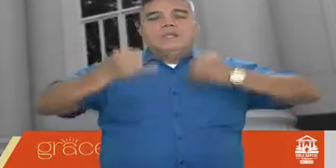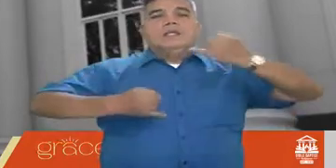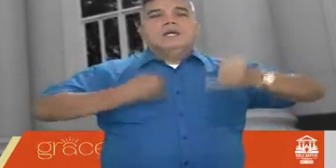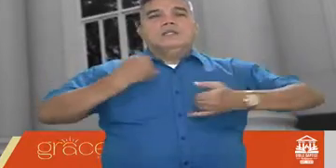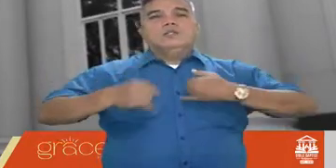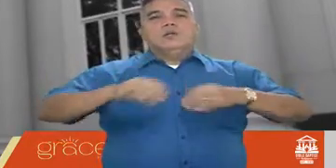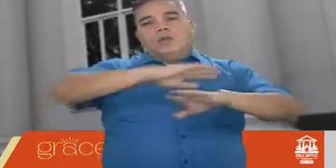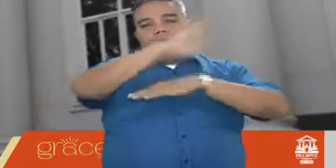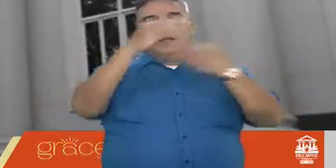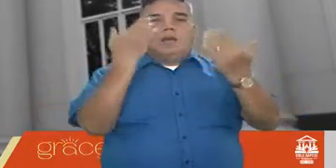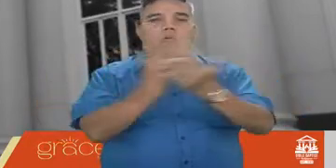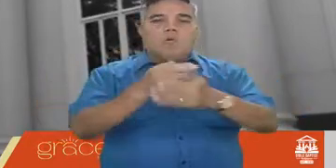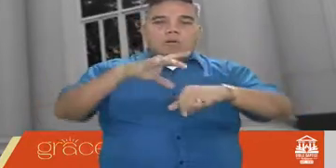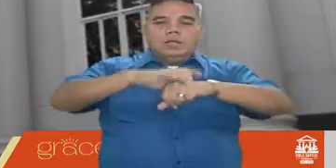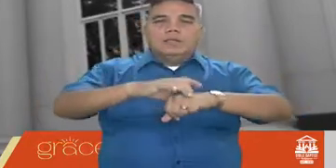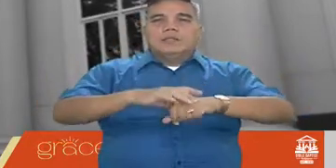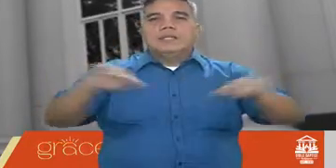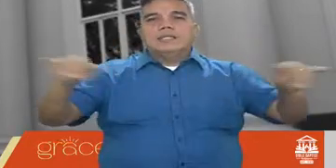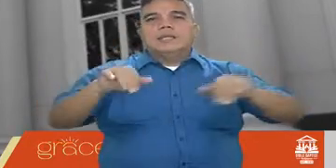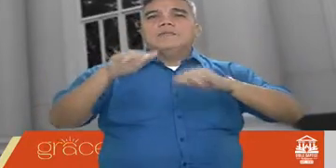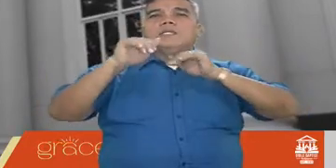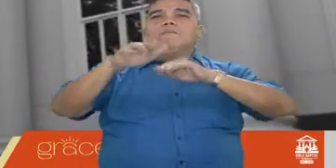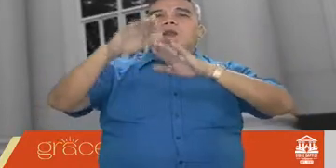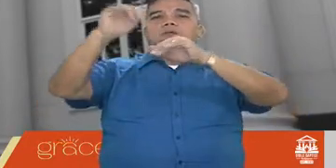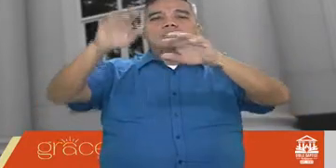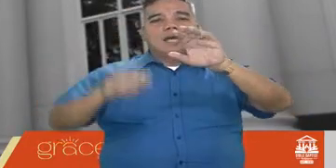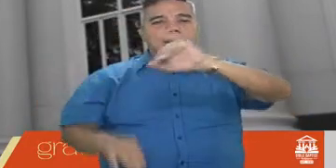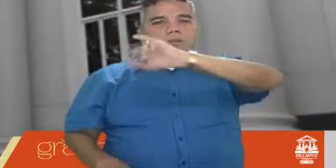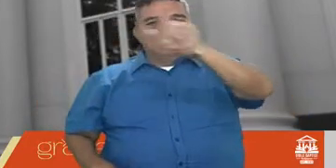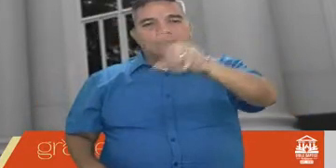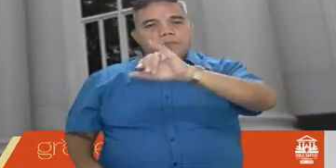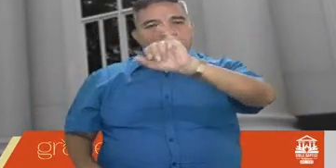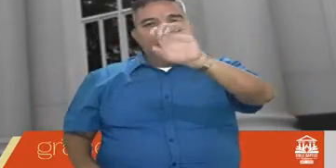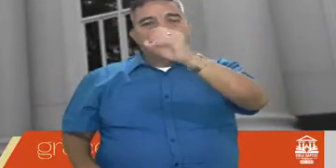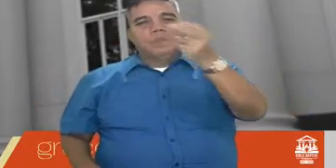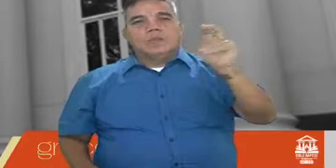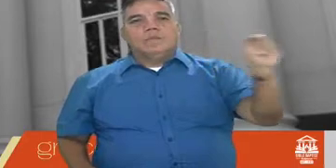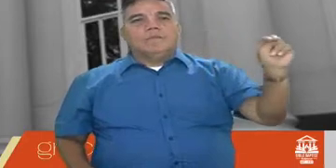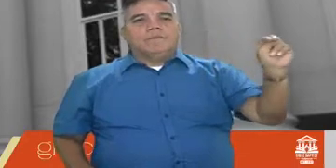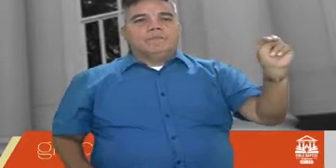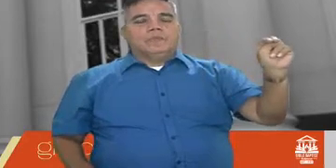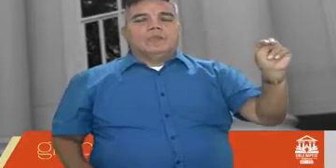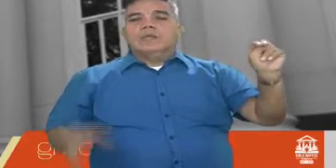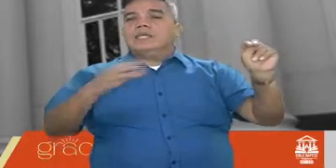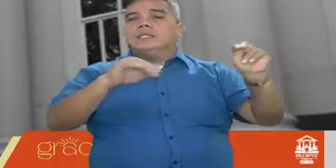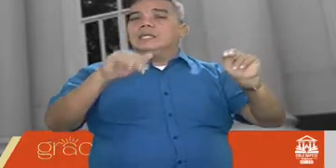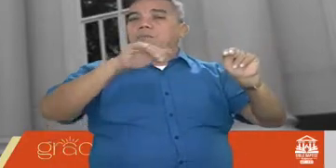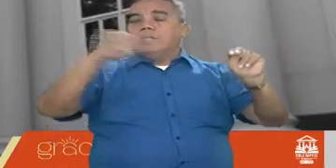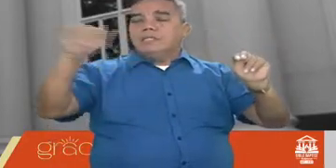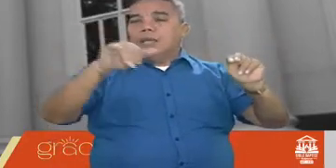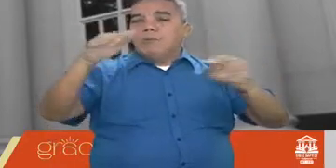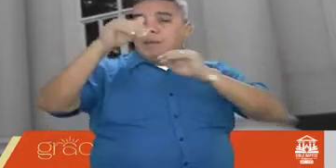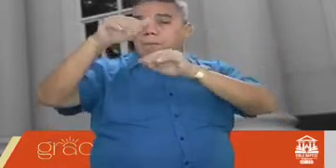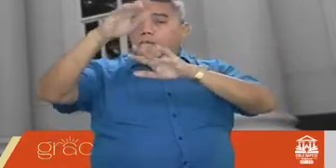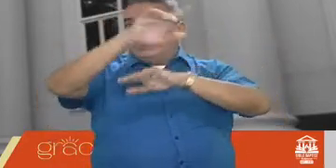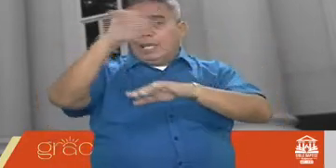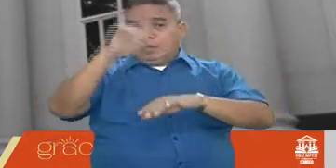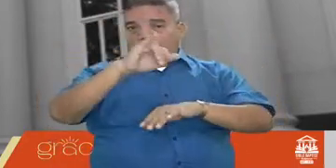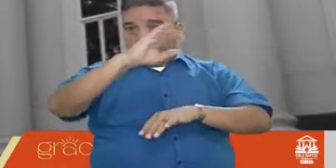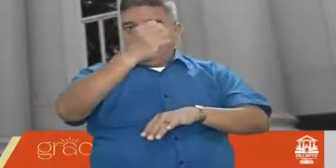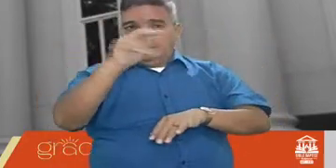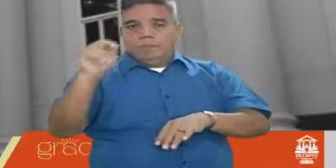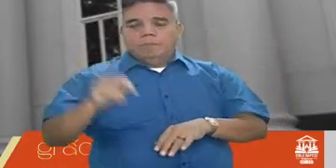joy of the whole earth is Mount Zion. The joy of the whole earth is Mount Zion.